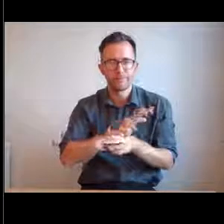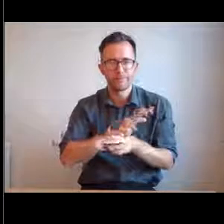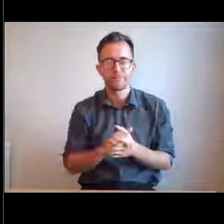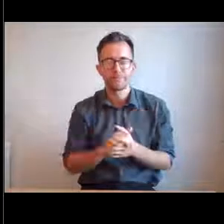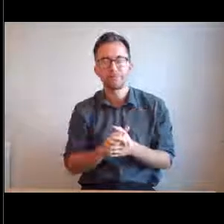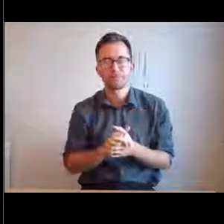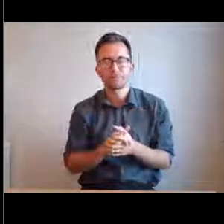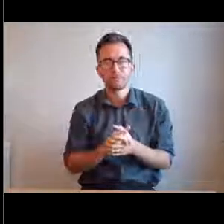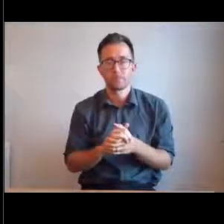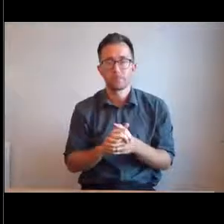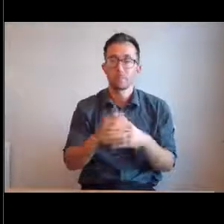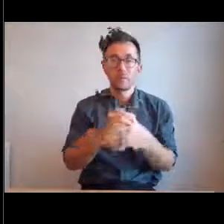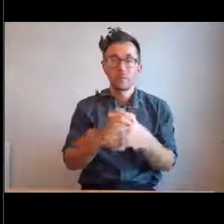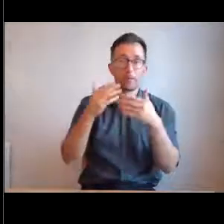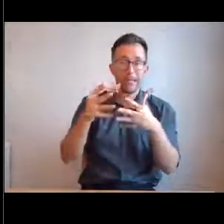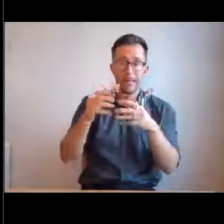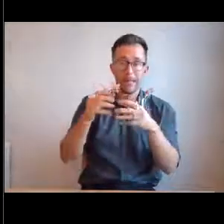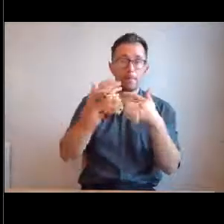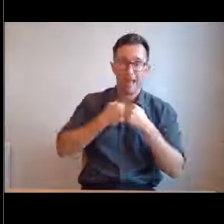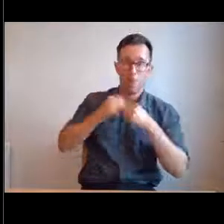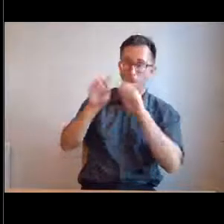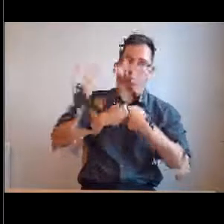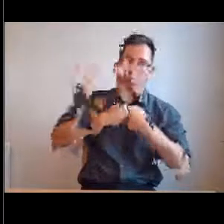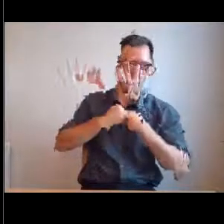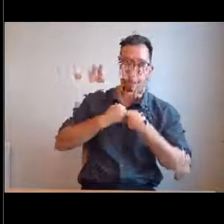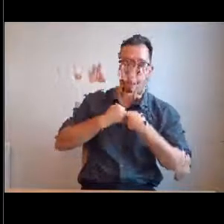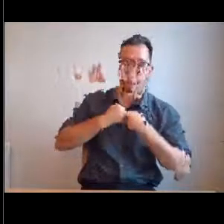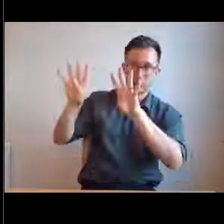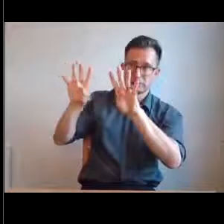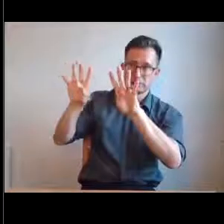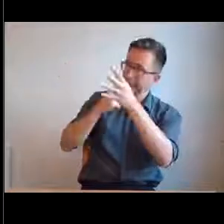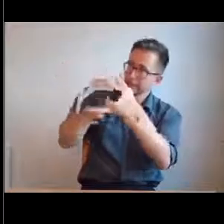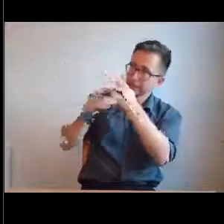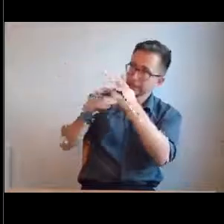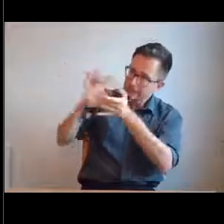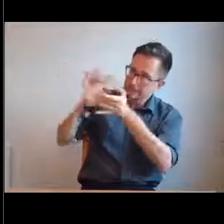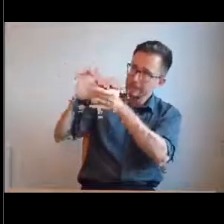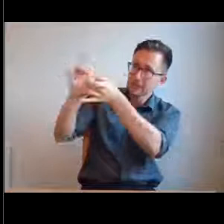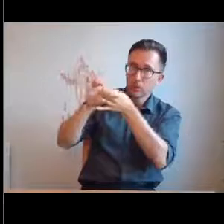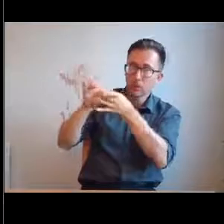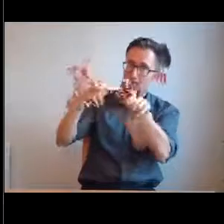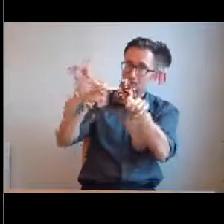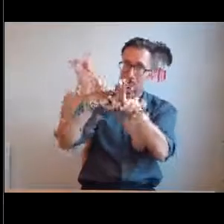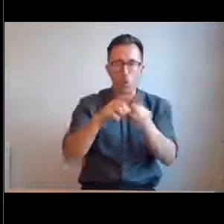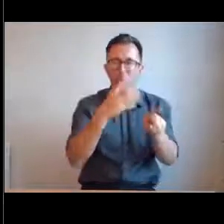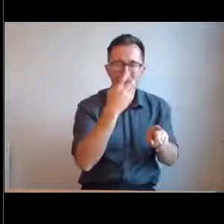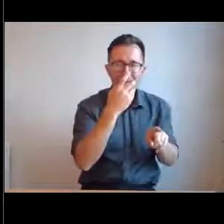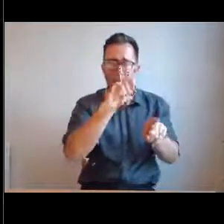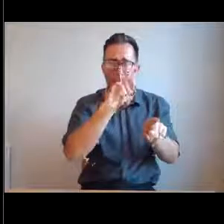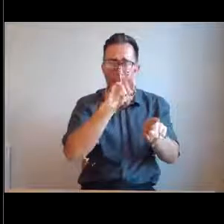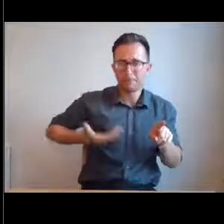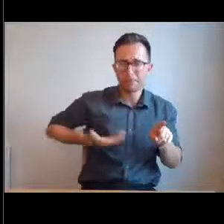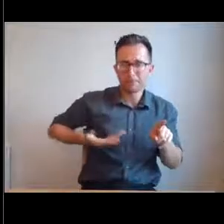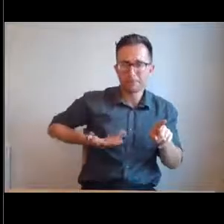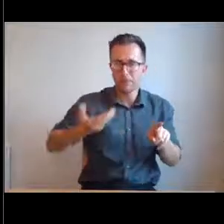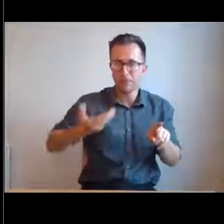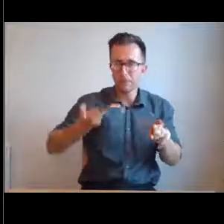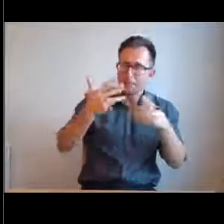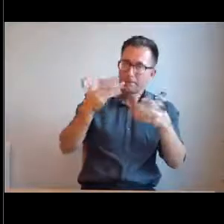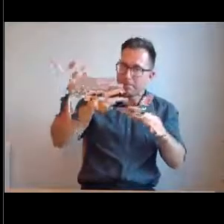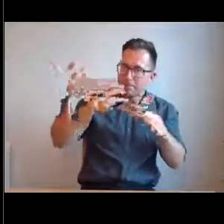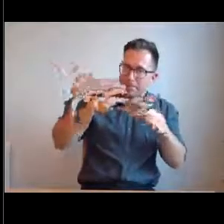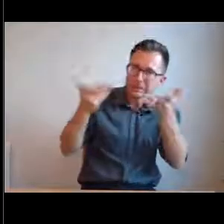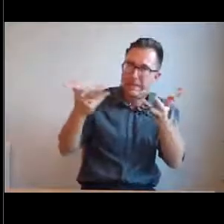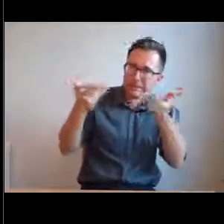We've been working with our stakeholders, including utility companies, to refine our proposals and minimise the land required for